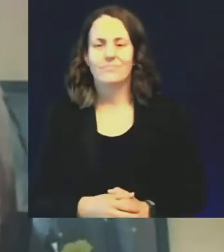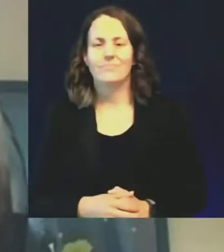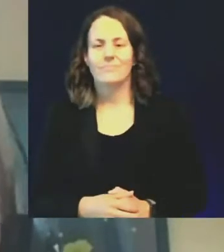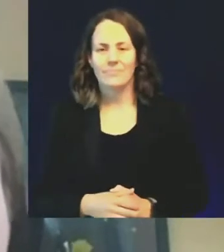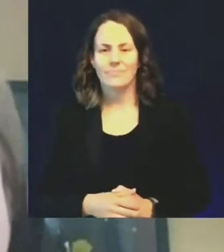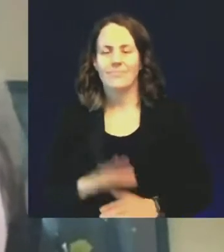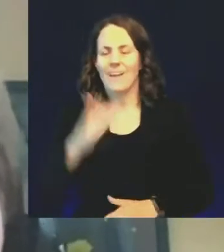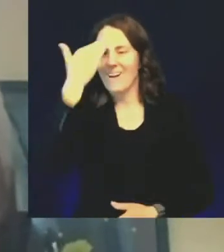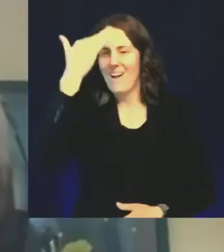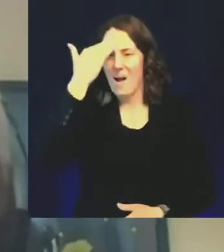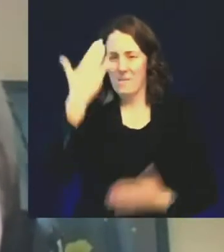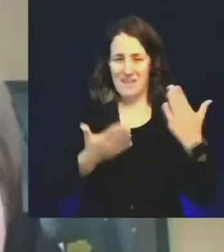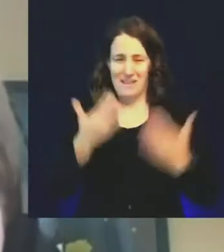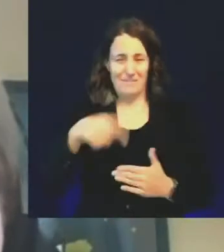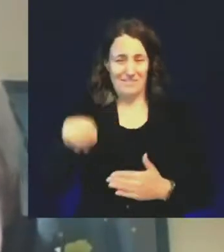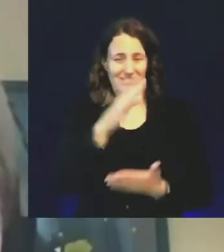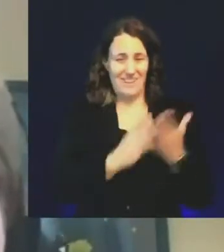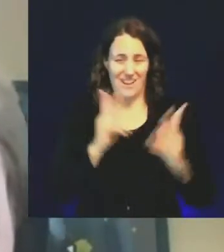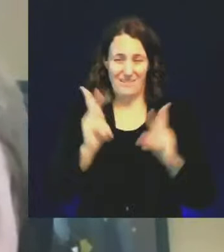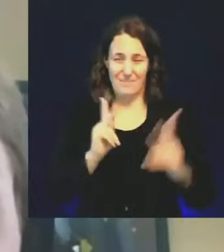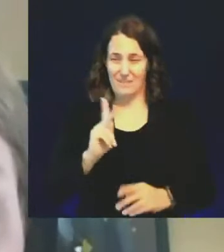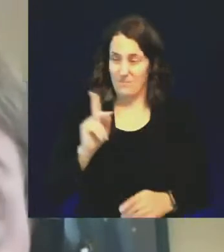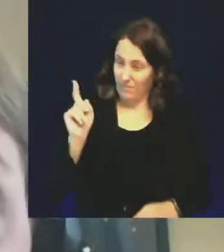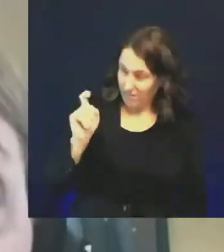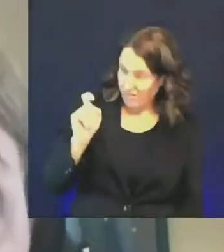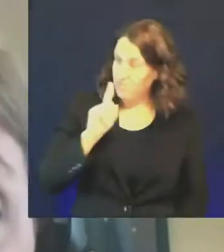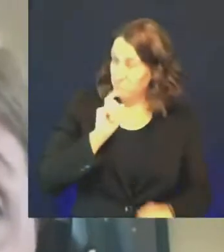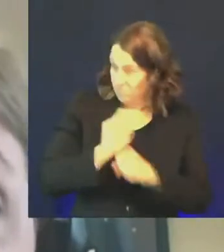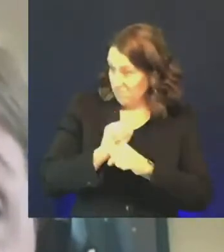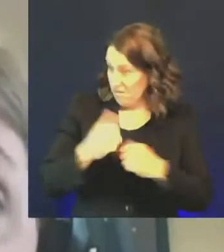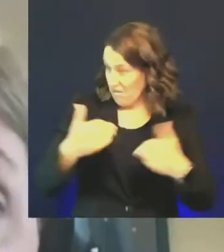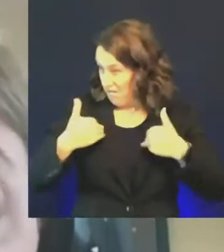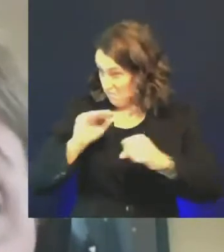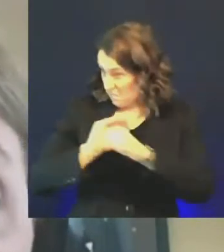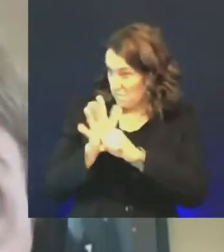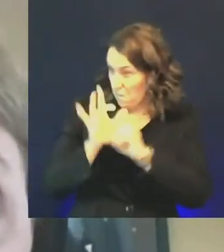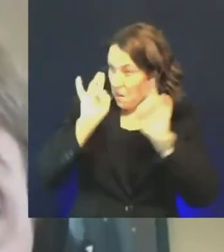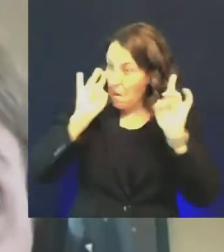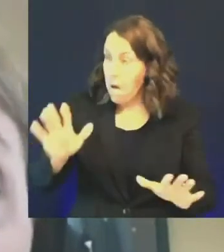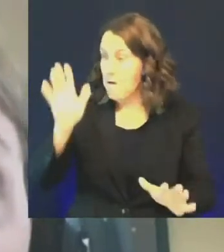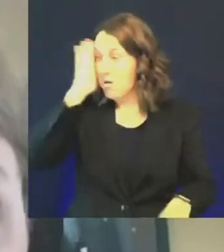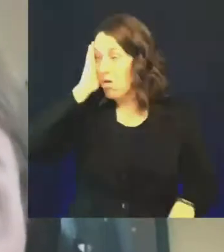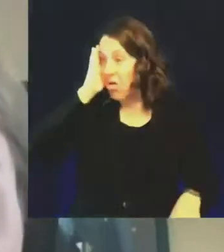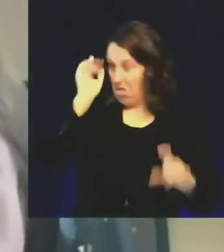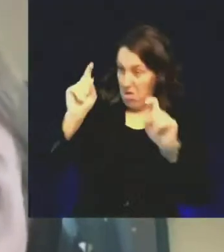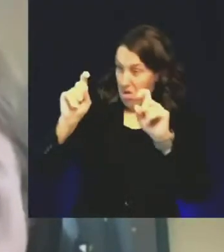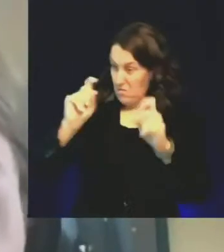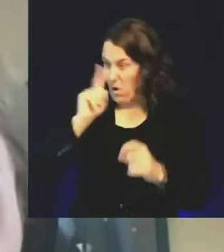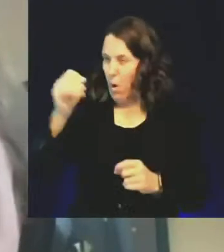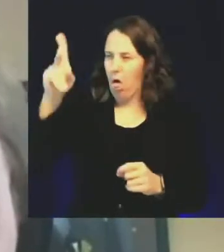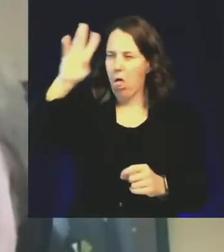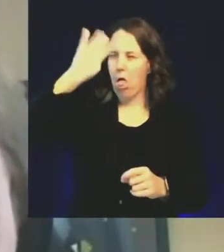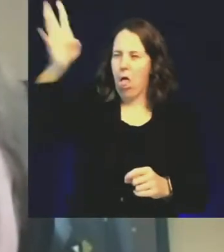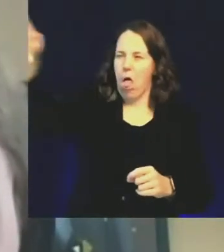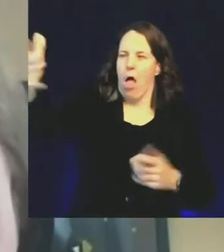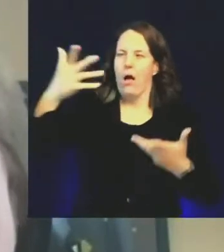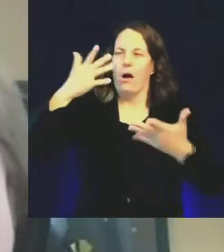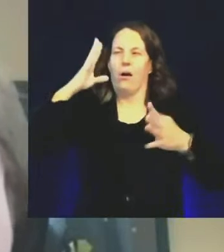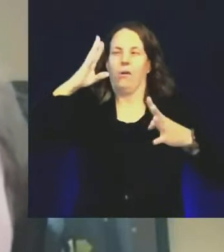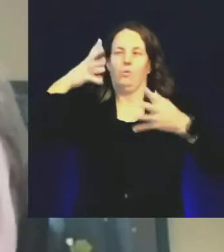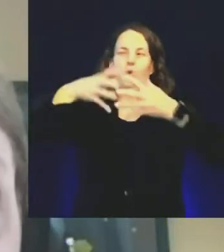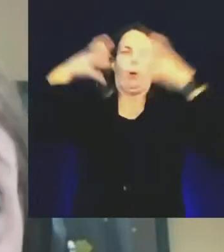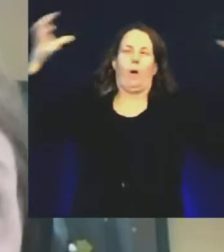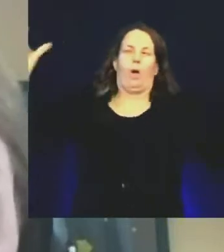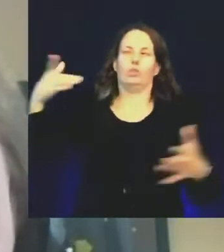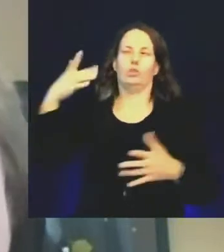it. But what we've seen in this pandemic is what we see everywhere else is going to come to our backyard.